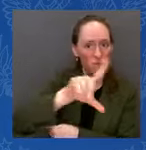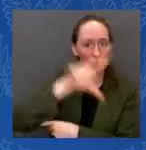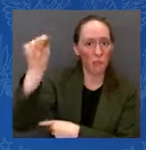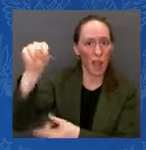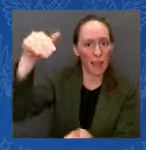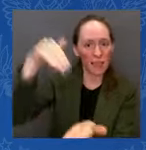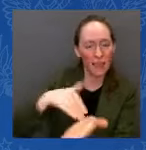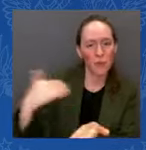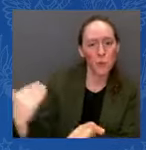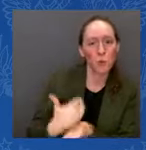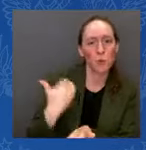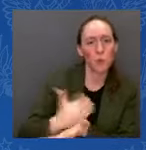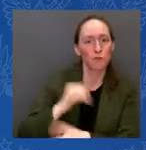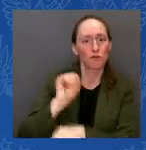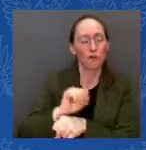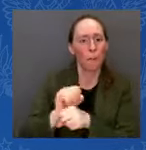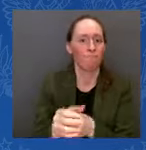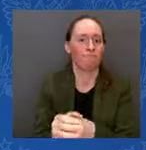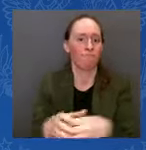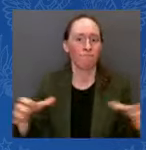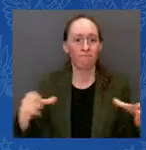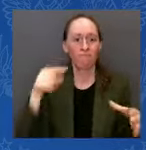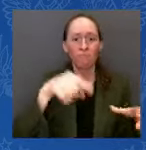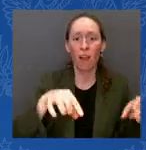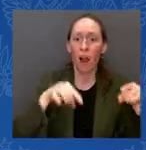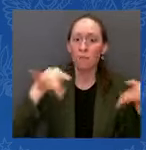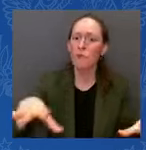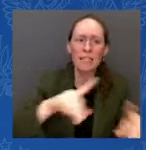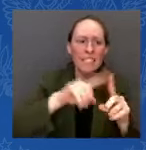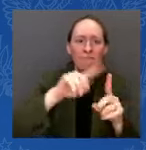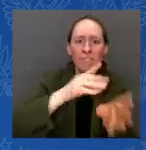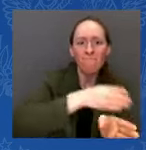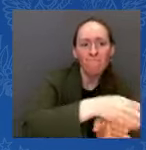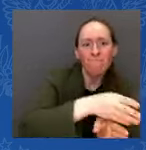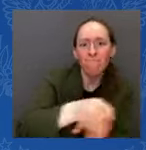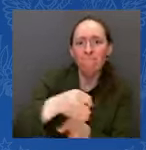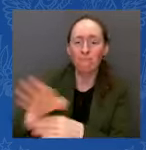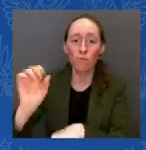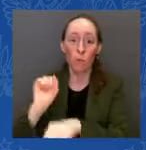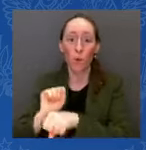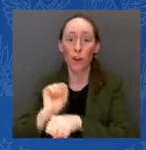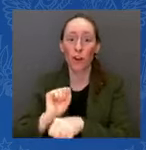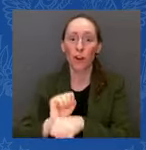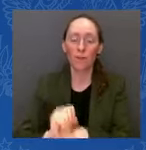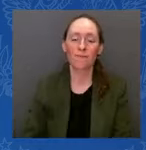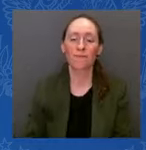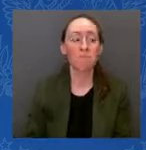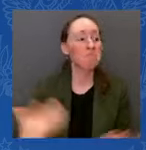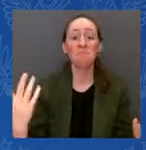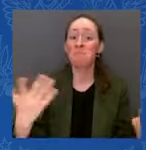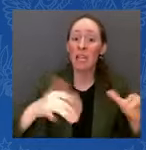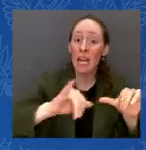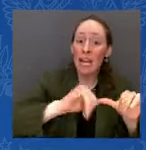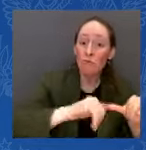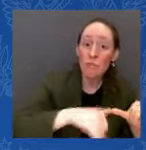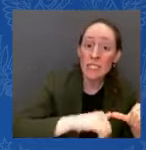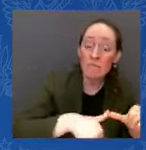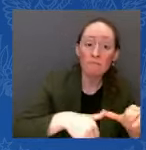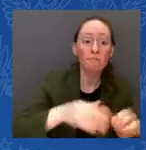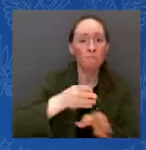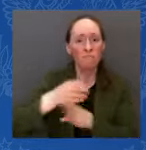and specialisations. Engineers, scientists, technicians,